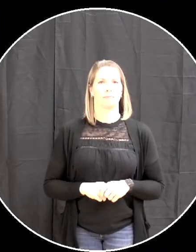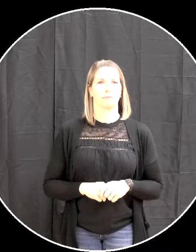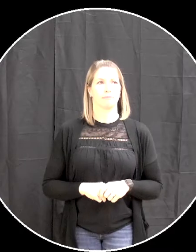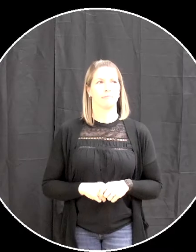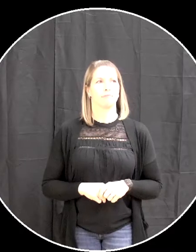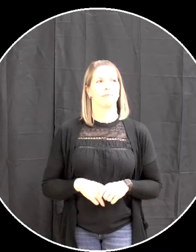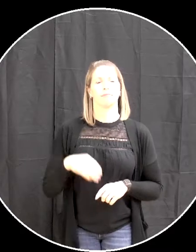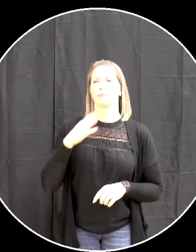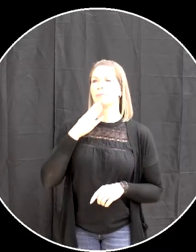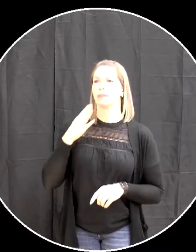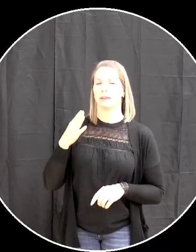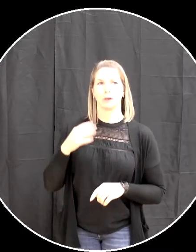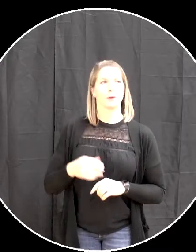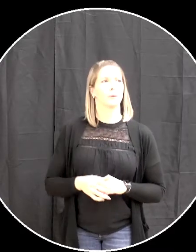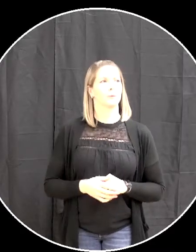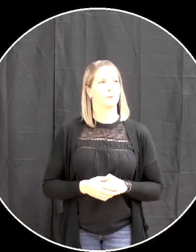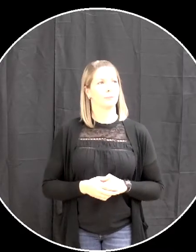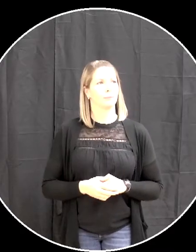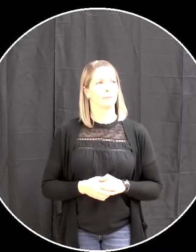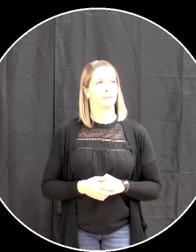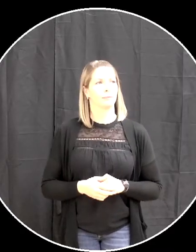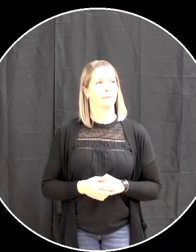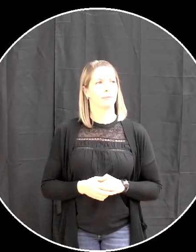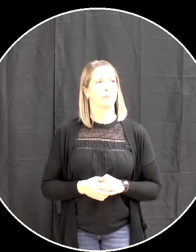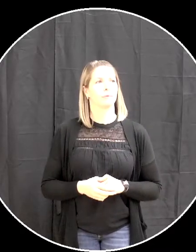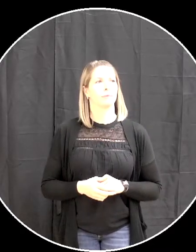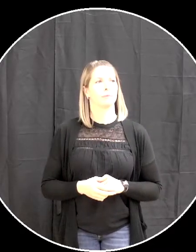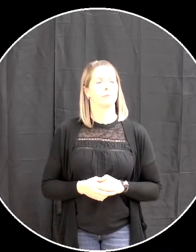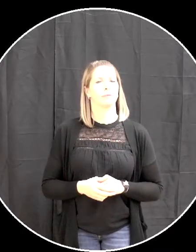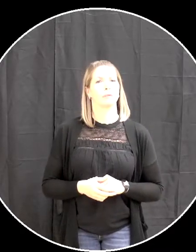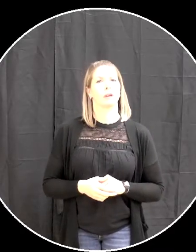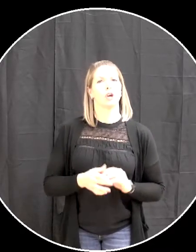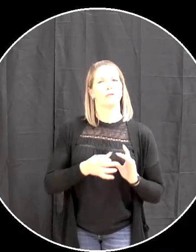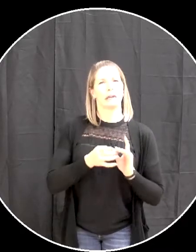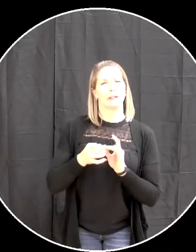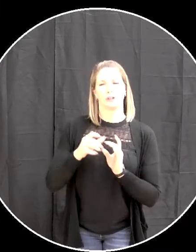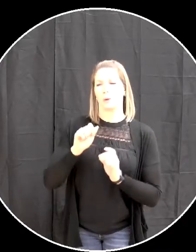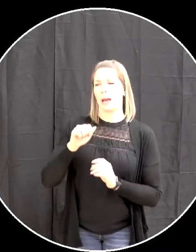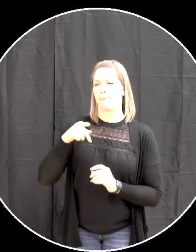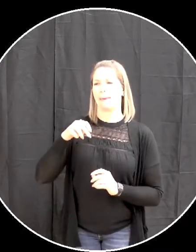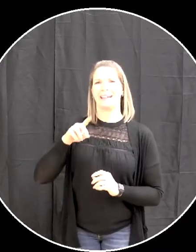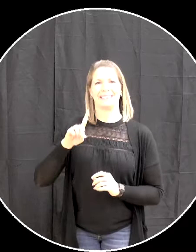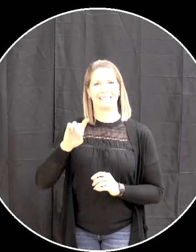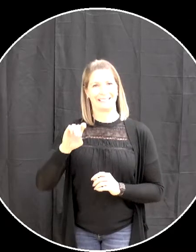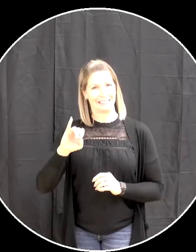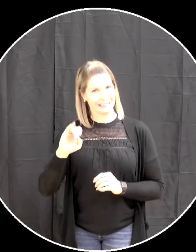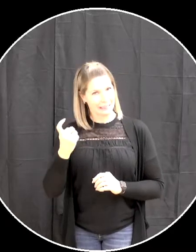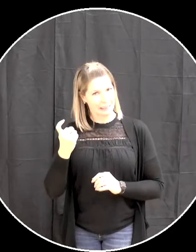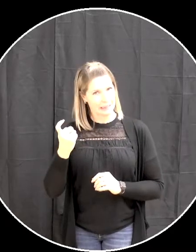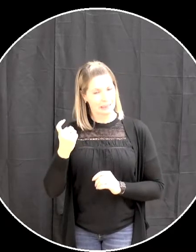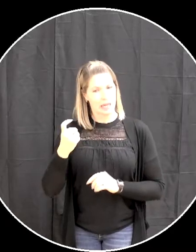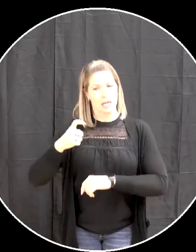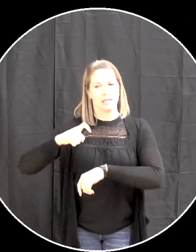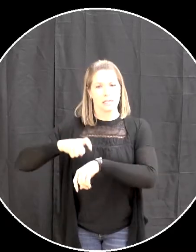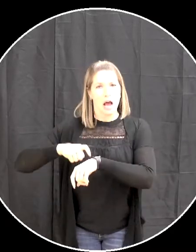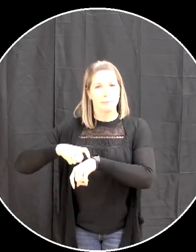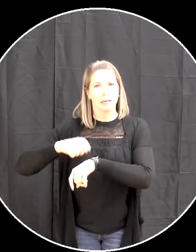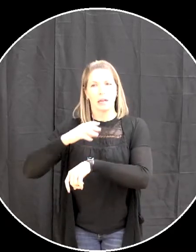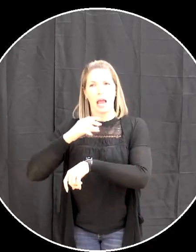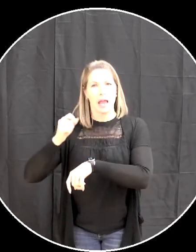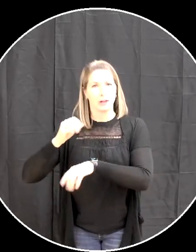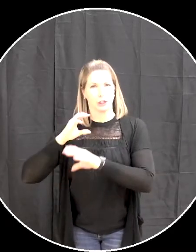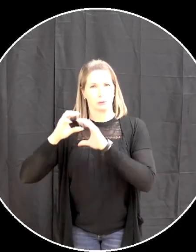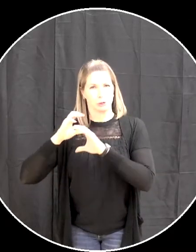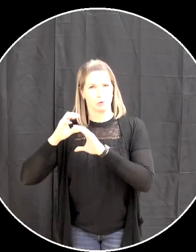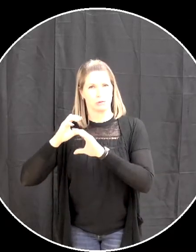Andrew. So moving on to our appendices. So Appendix A is timing of required communications. So this just lists